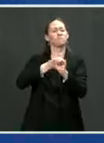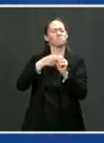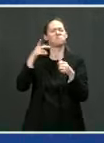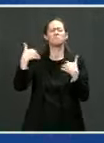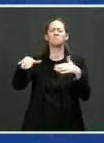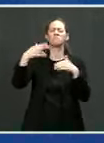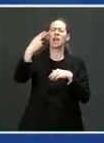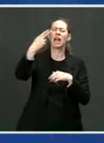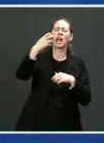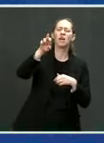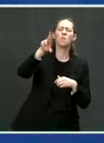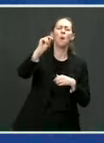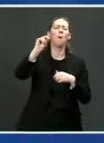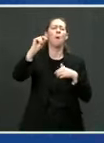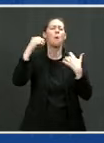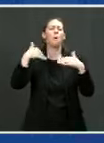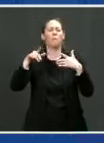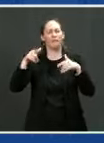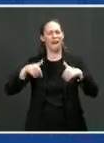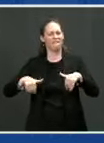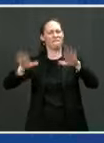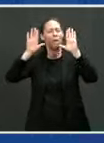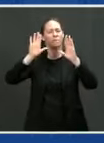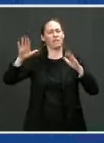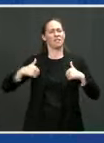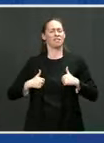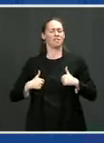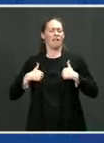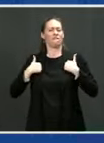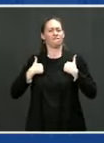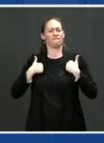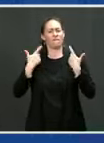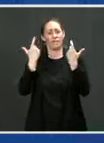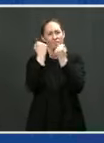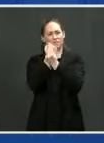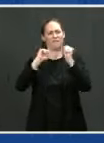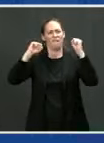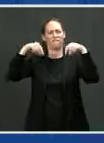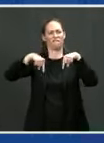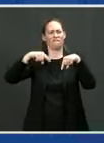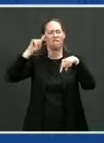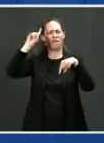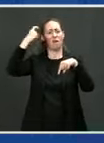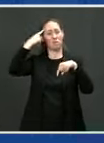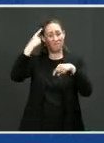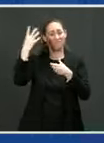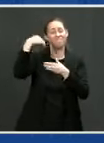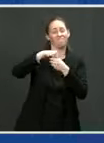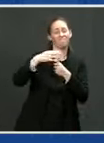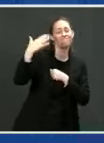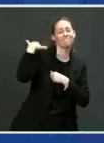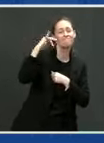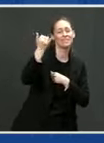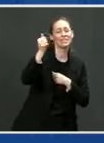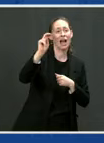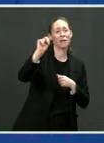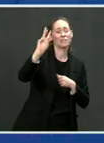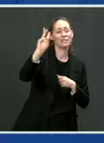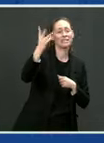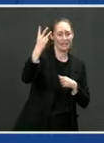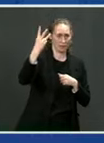lives to defend this Capitol, including on January 6th. Brian Sicknick,